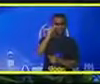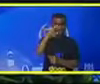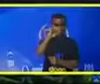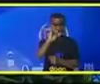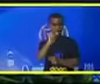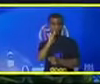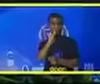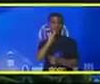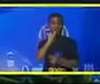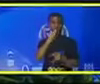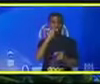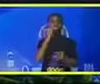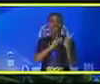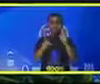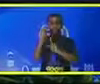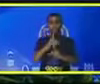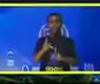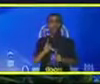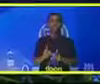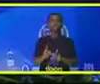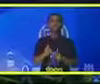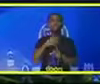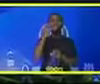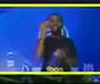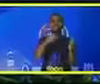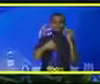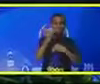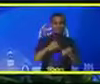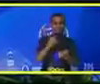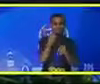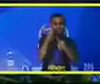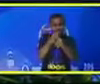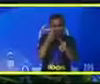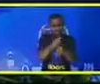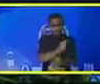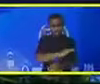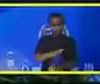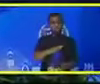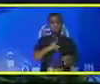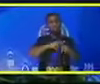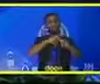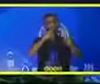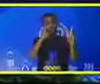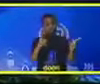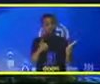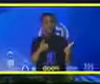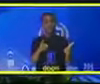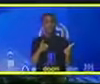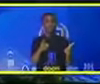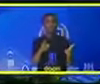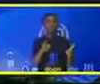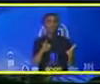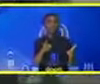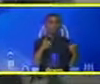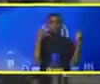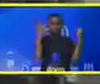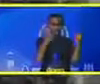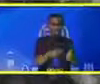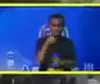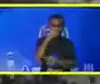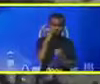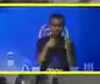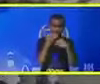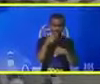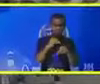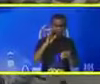their children. To eat your child means to eat your vision. It doesn't just mean to eat a human being. When you eat your tomorrow,